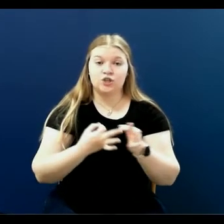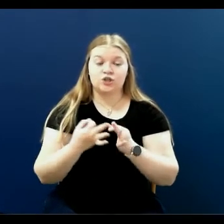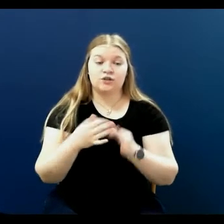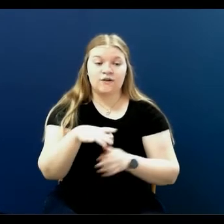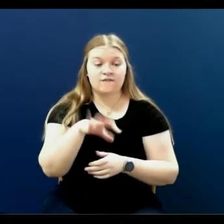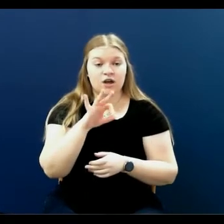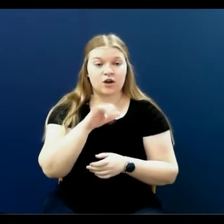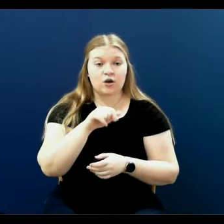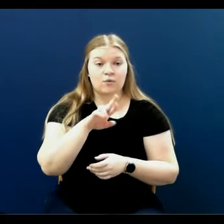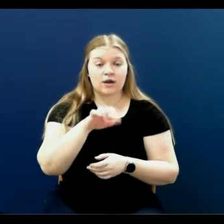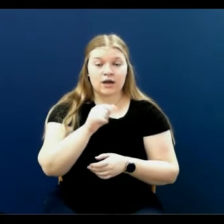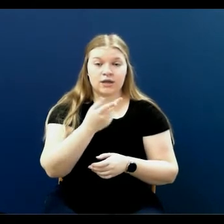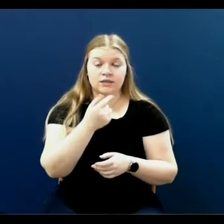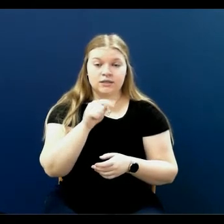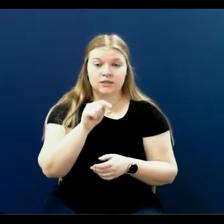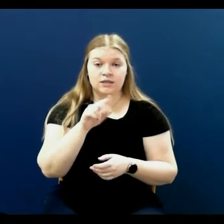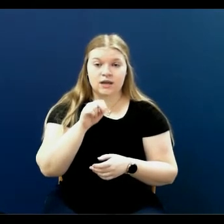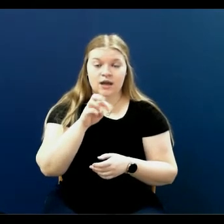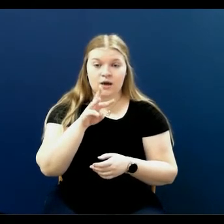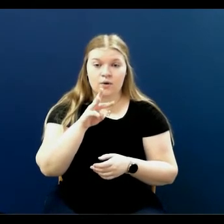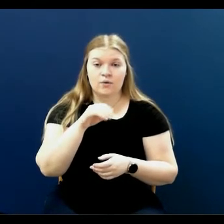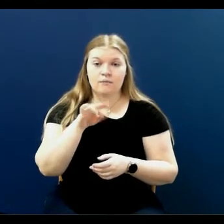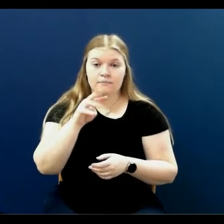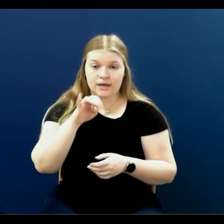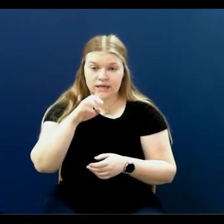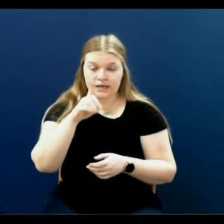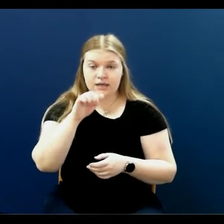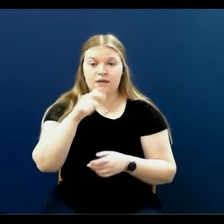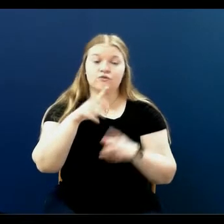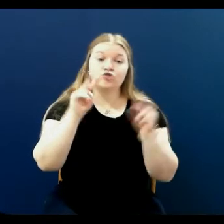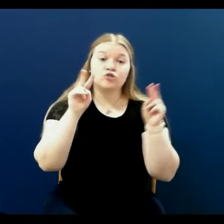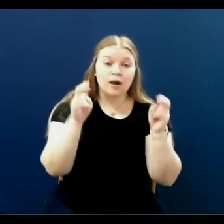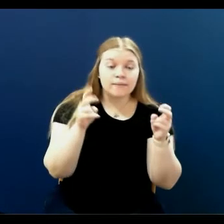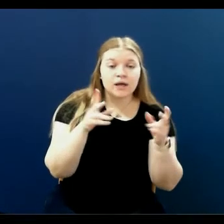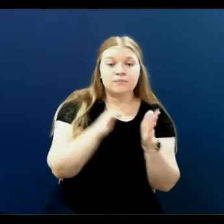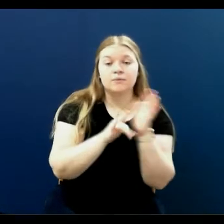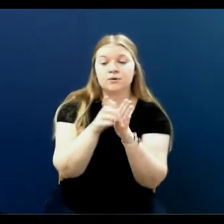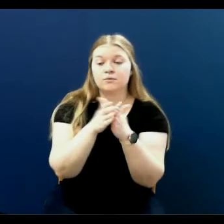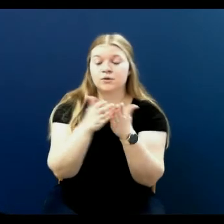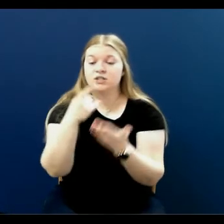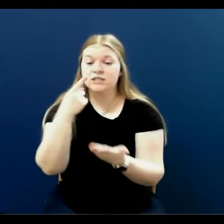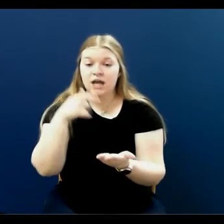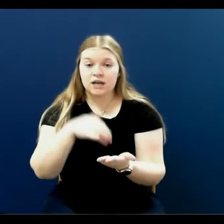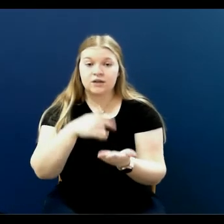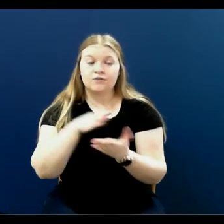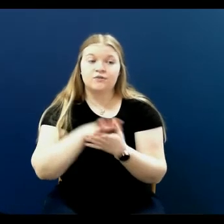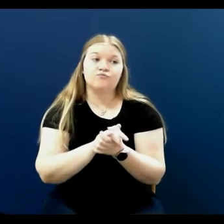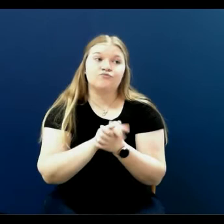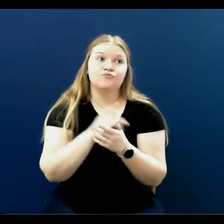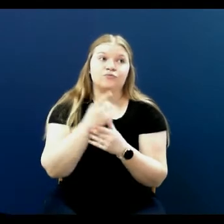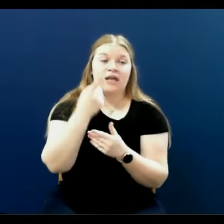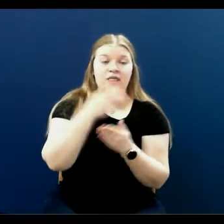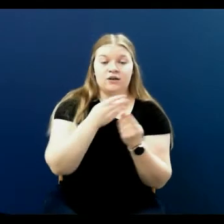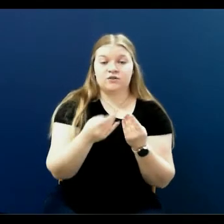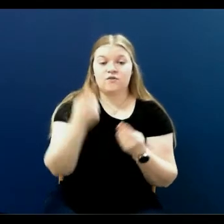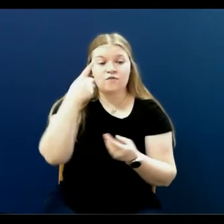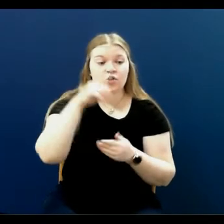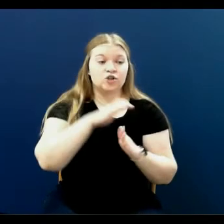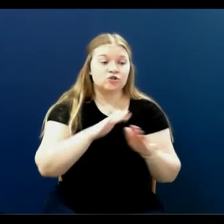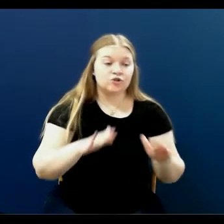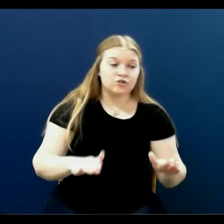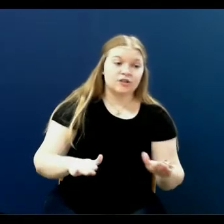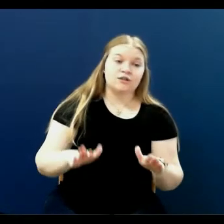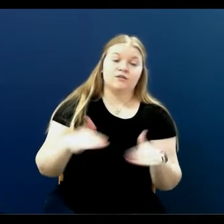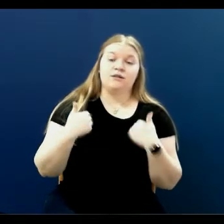Now, it has all kinds of topics, biblical studies, things that are targeted for children through